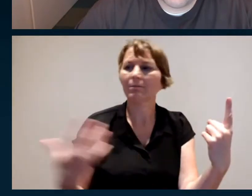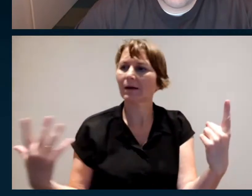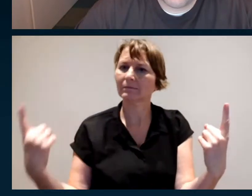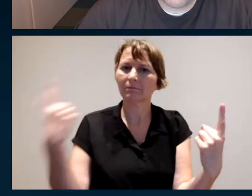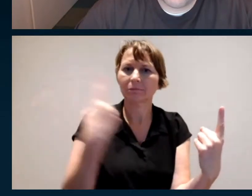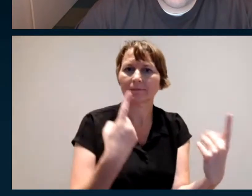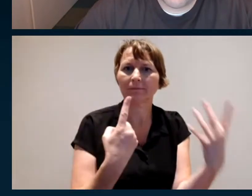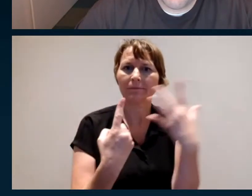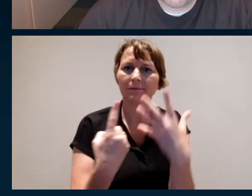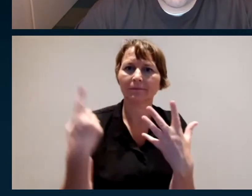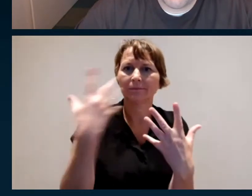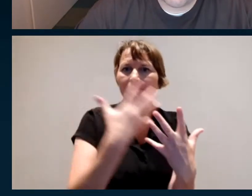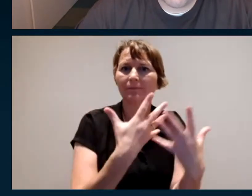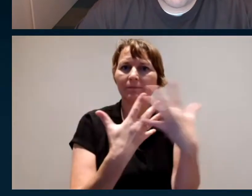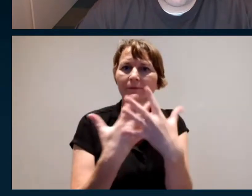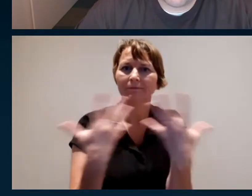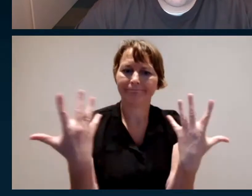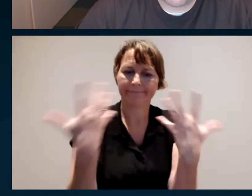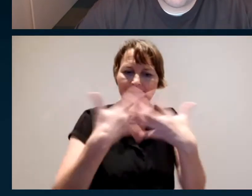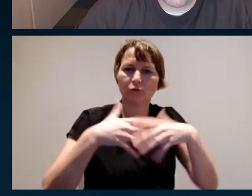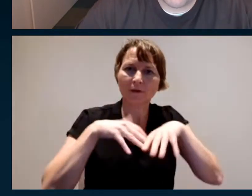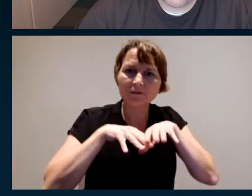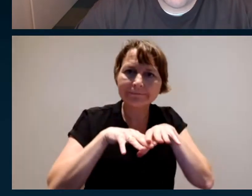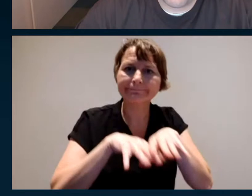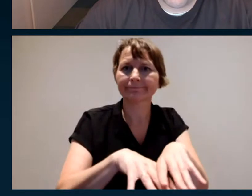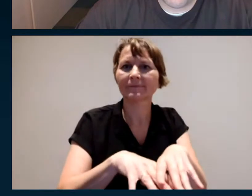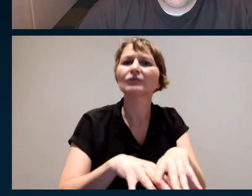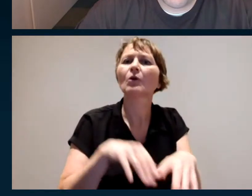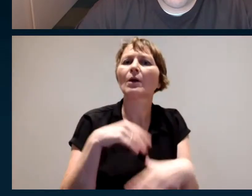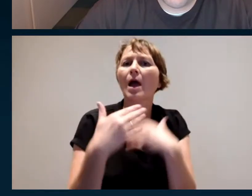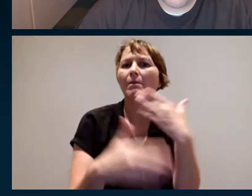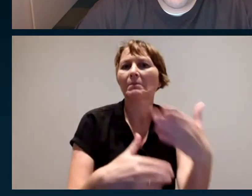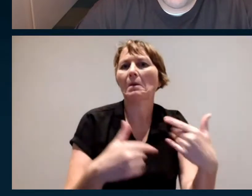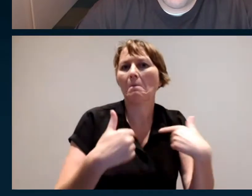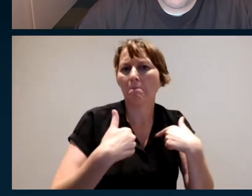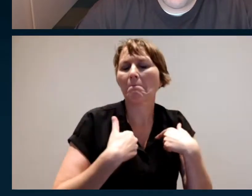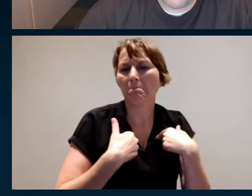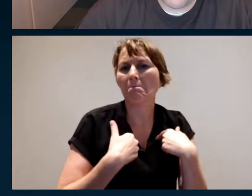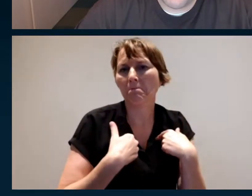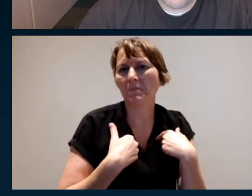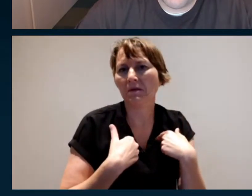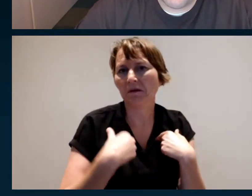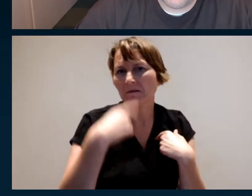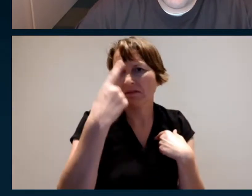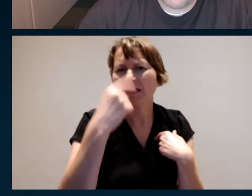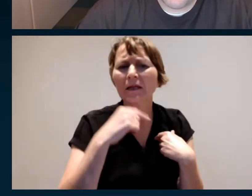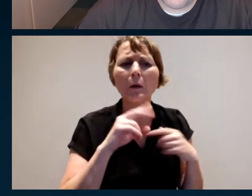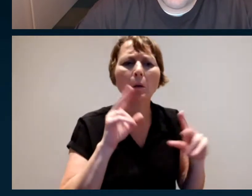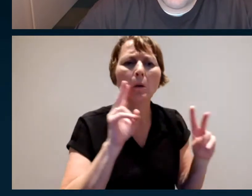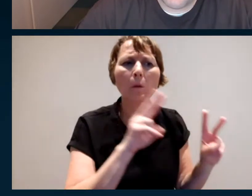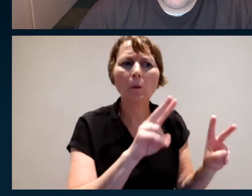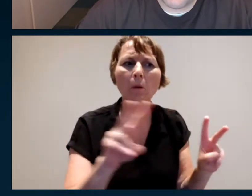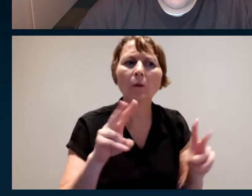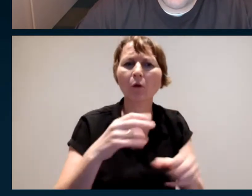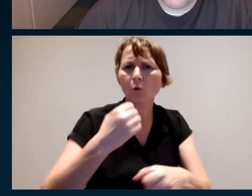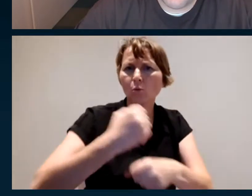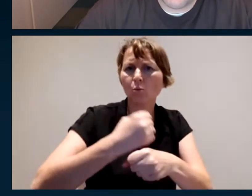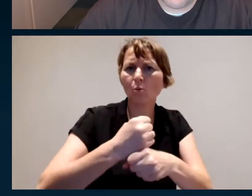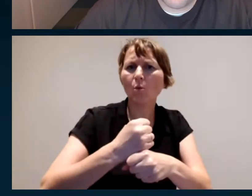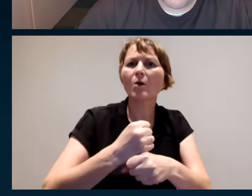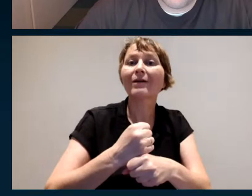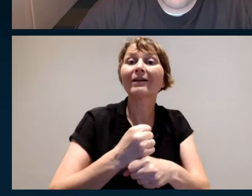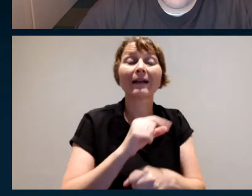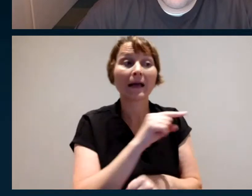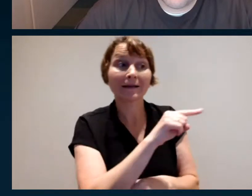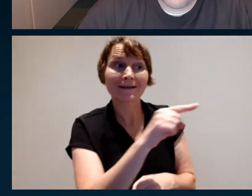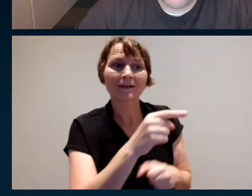go. That's how you want to do it. So that's my approach. And looking at working with Microsoft colleagues mostly,